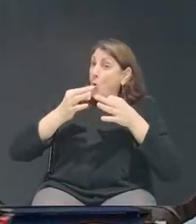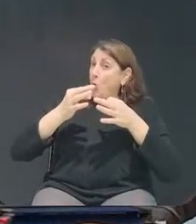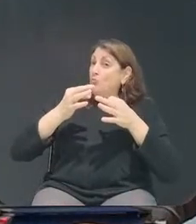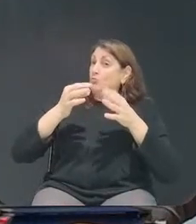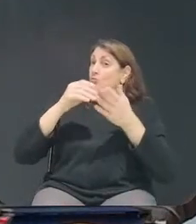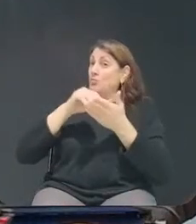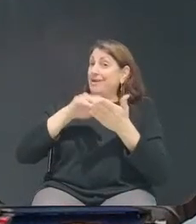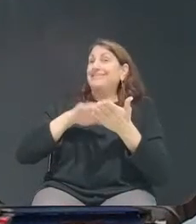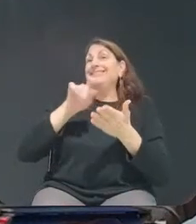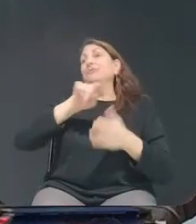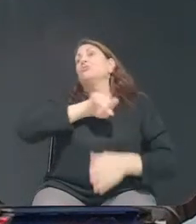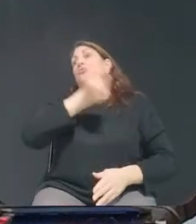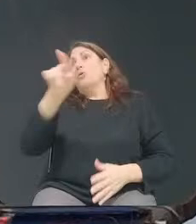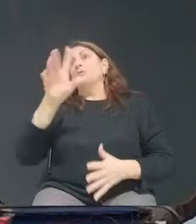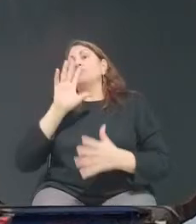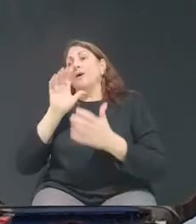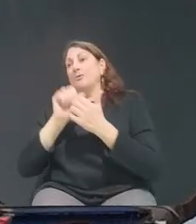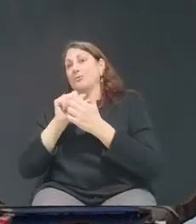issue.